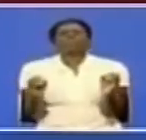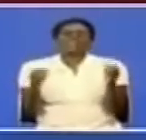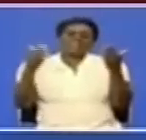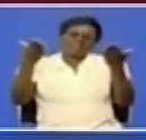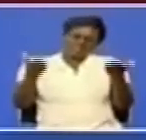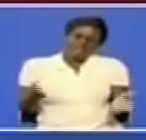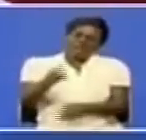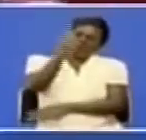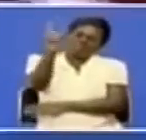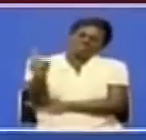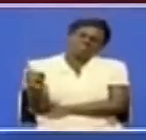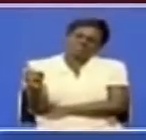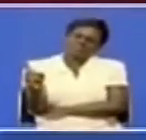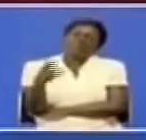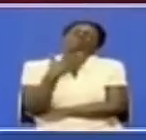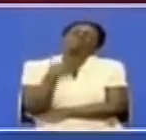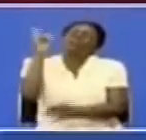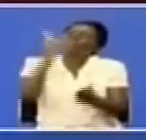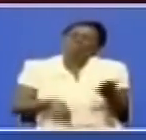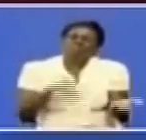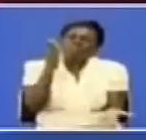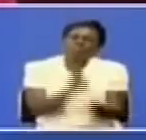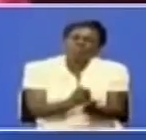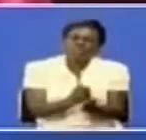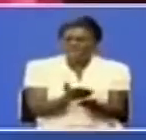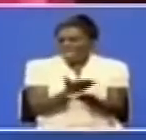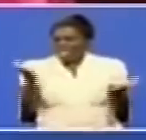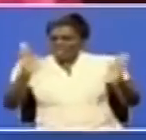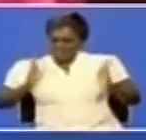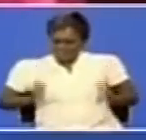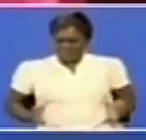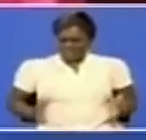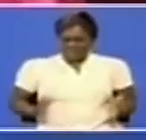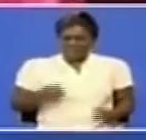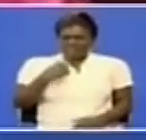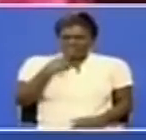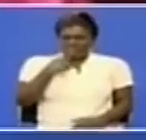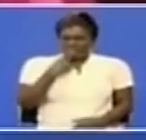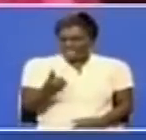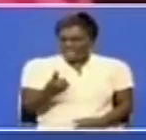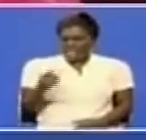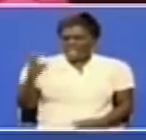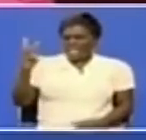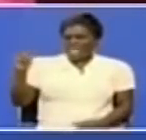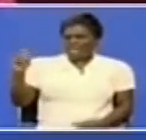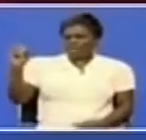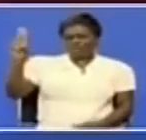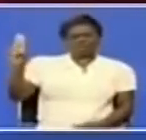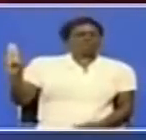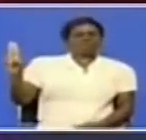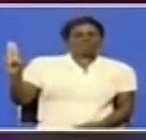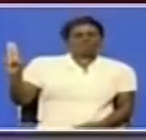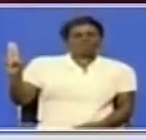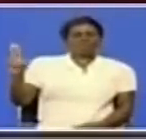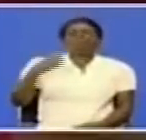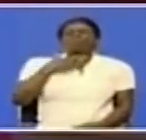Sasa tunatafuta nini kweli? Mtu yeyote ambaye anasema maneno ya MOU, huyo